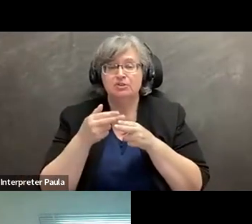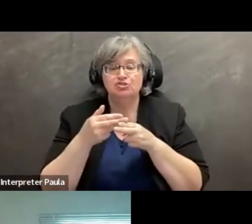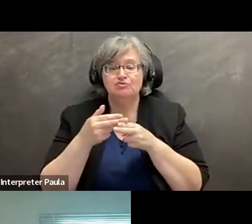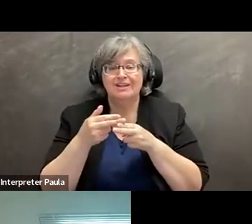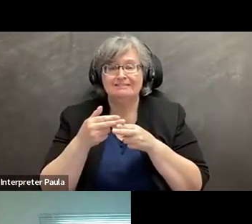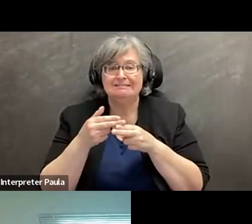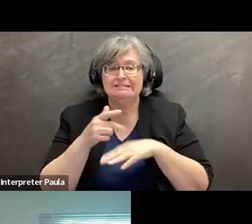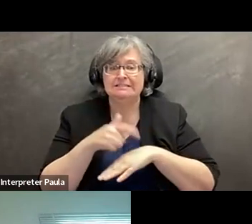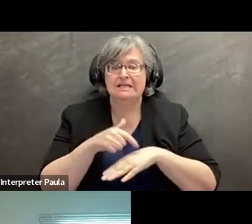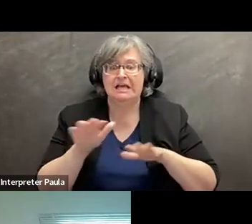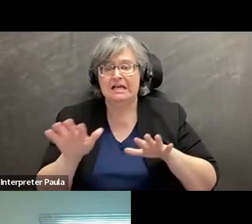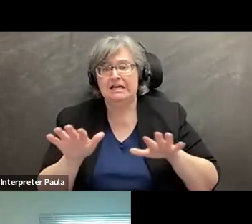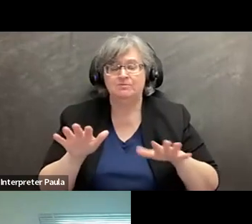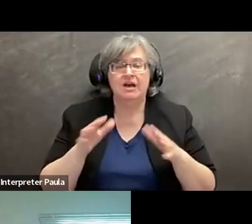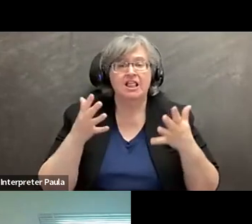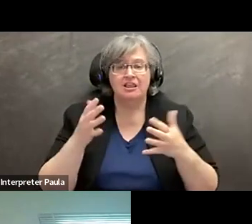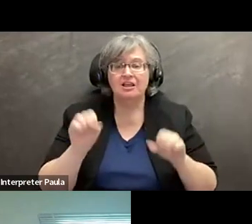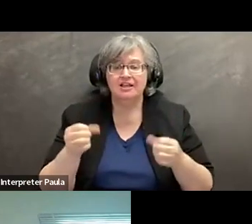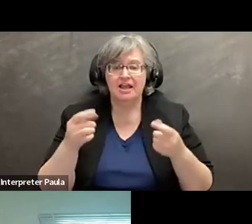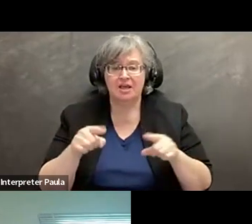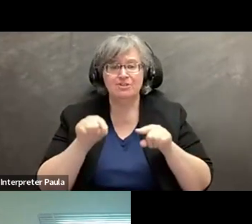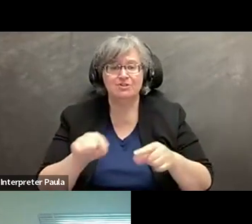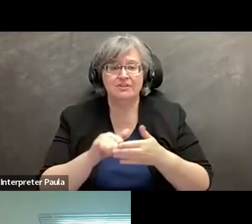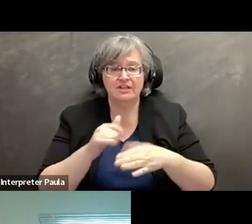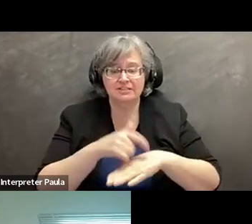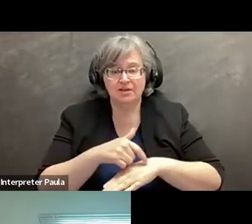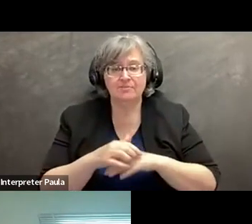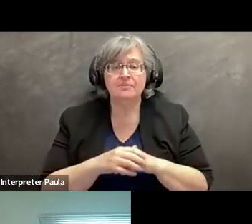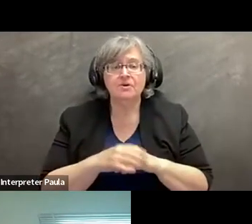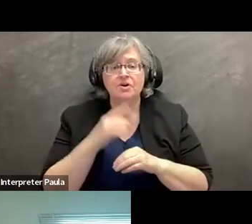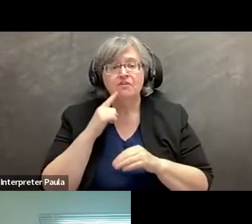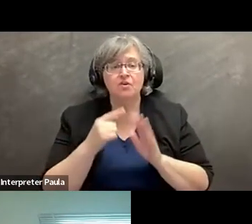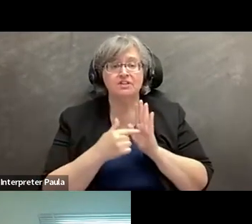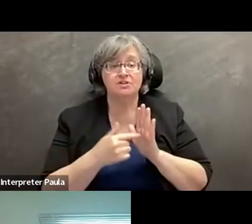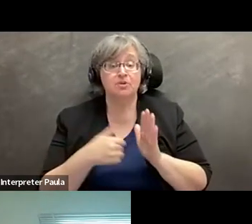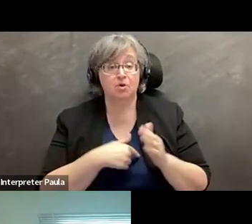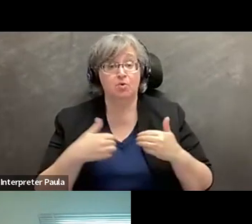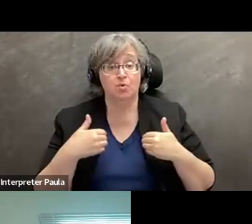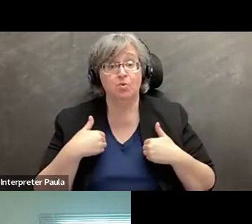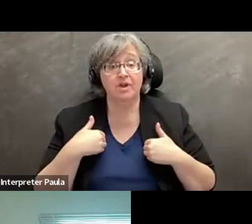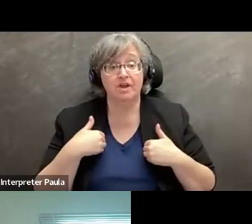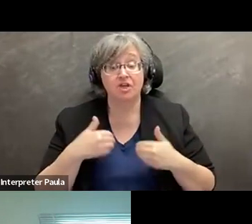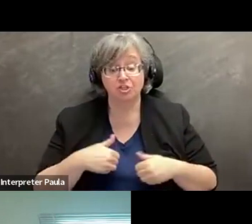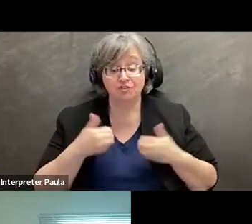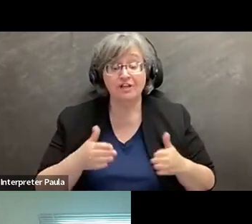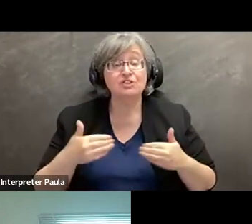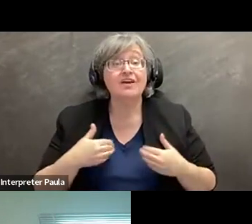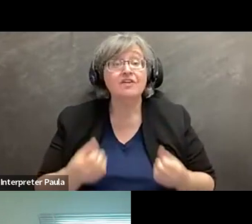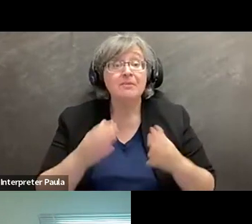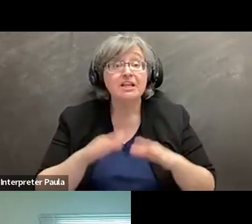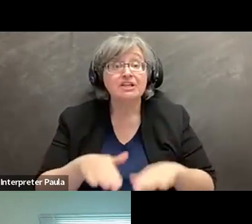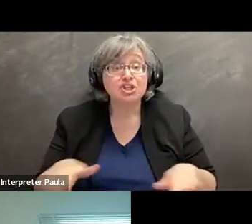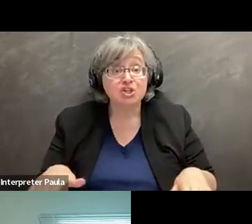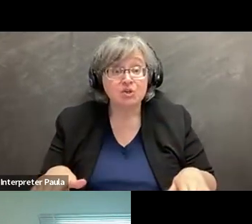So a lot can happen in that time. Where, for example, we have survivors of many children. Those